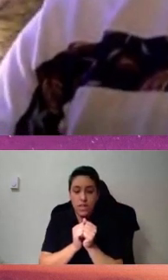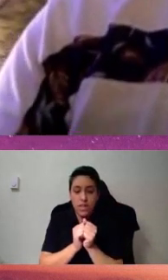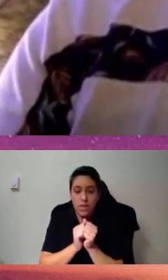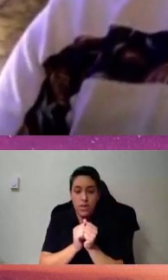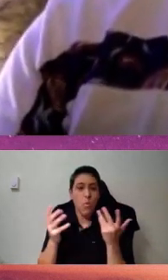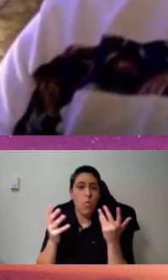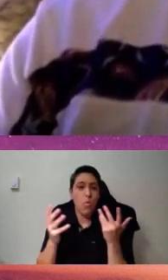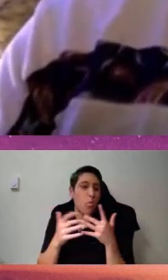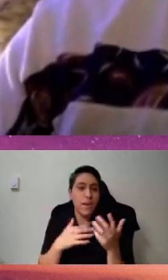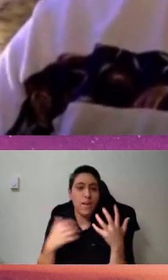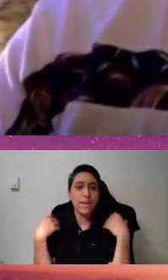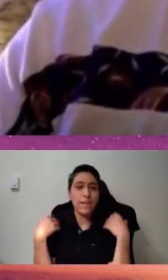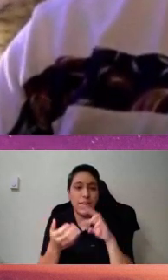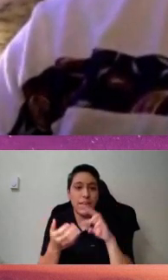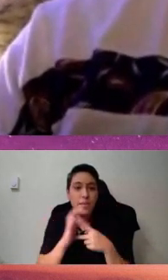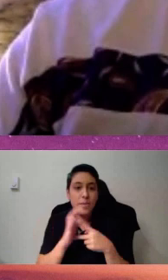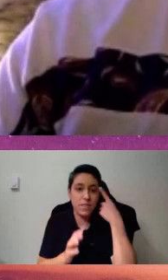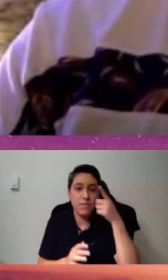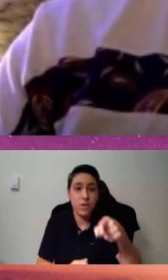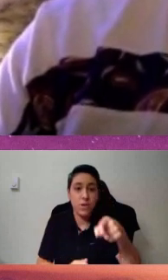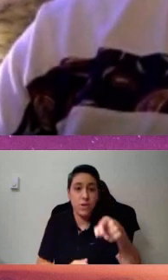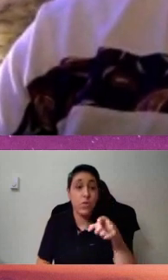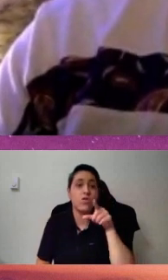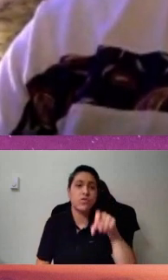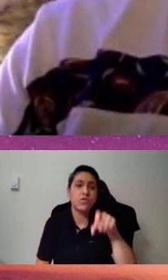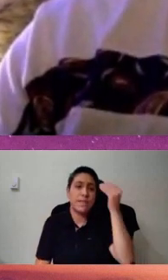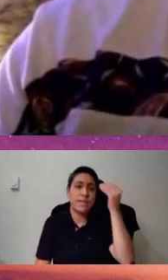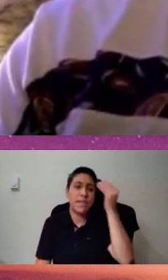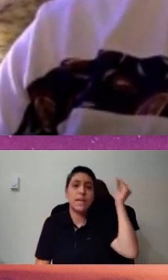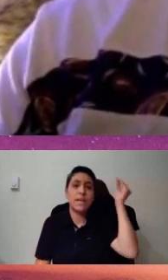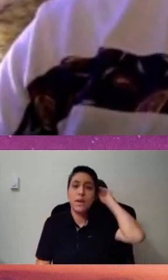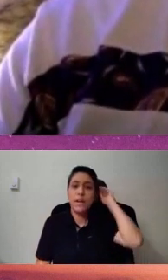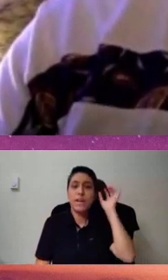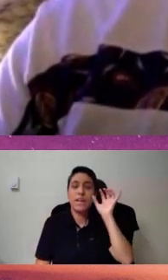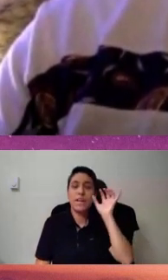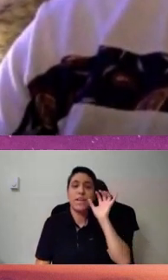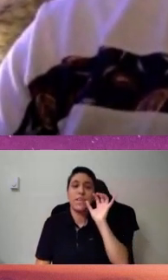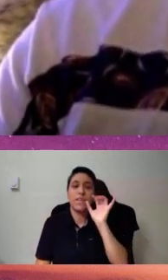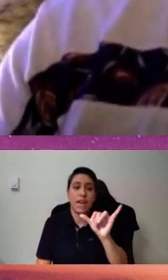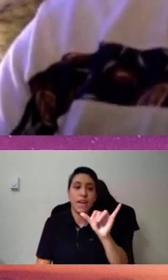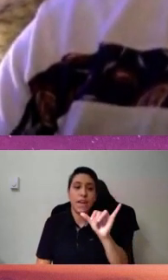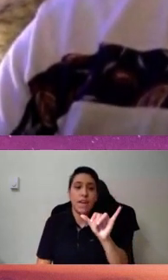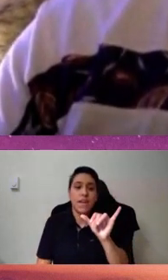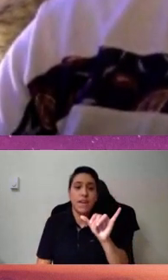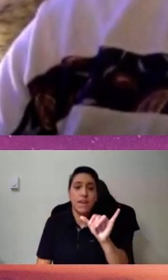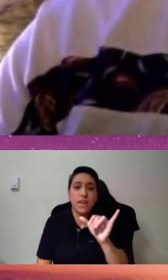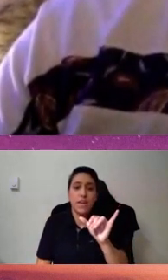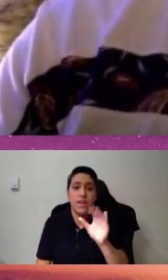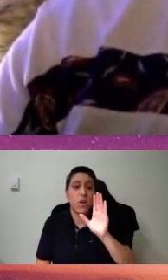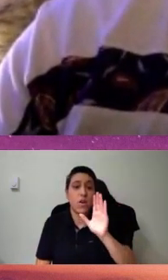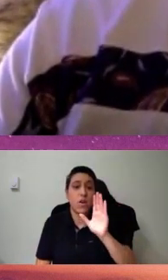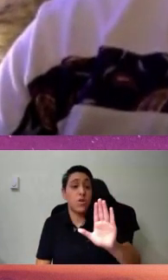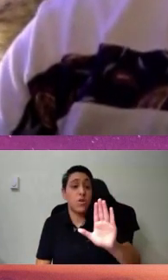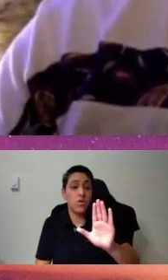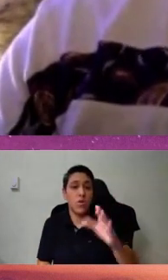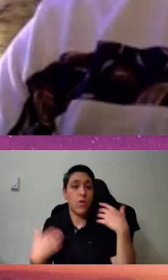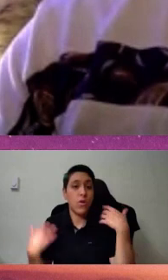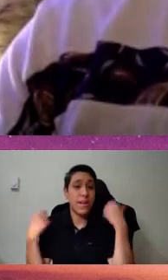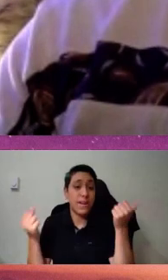mind, keeping that central and at the forefront of our practices is essential to us continuing to do the